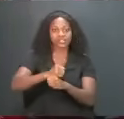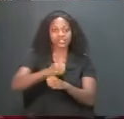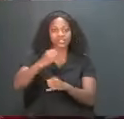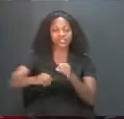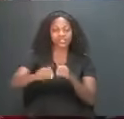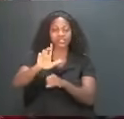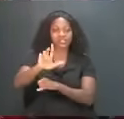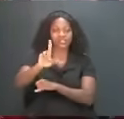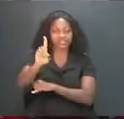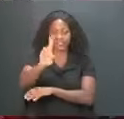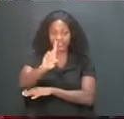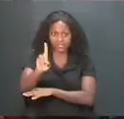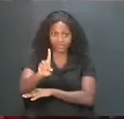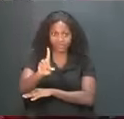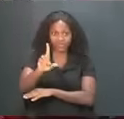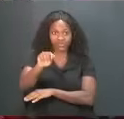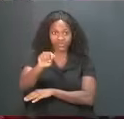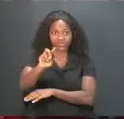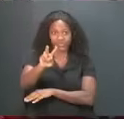31st December